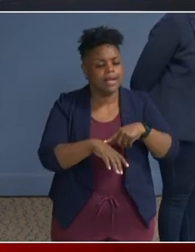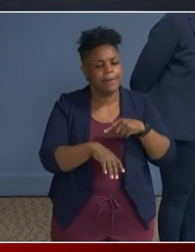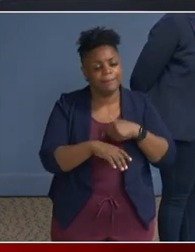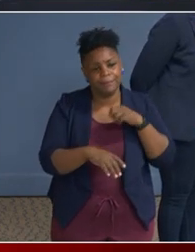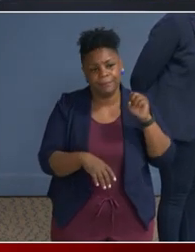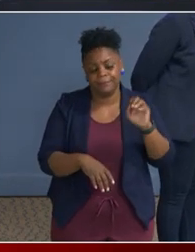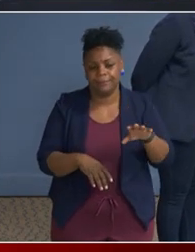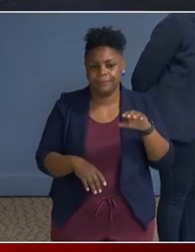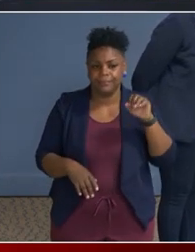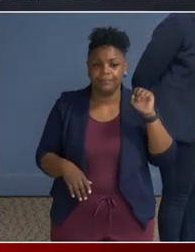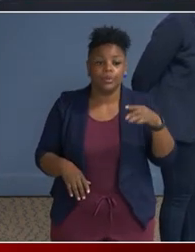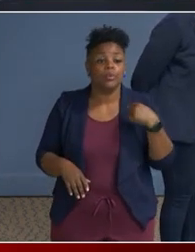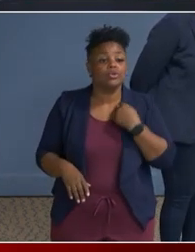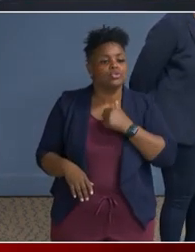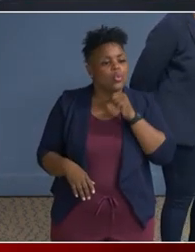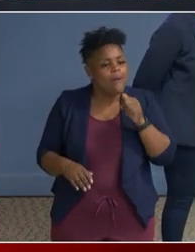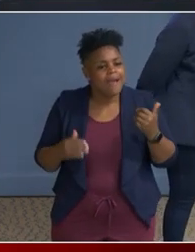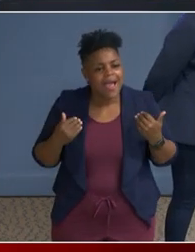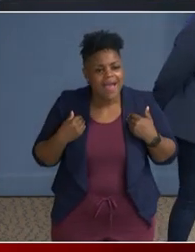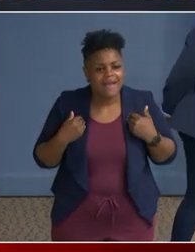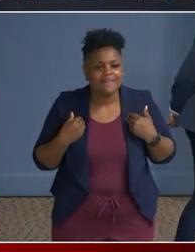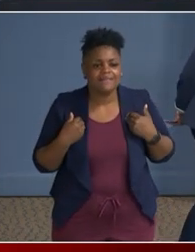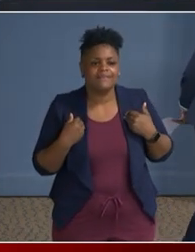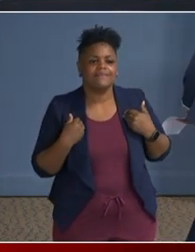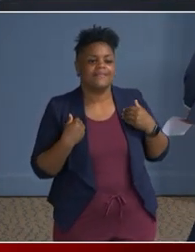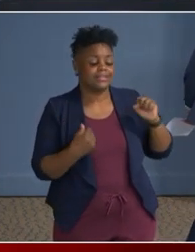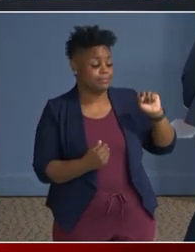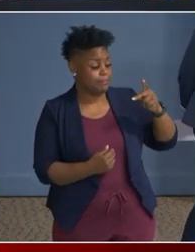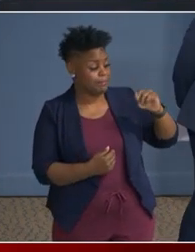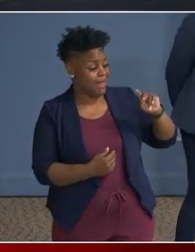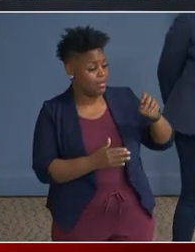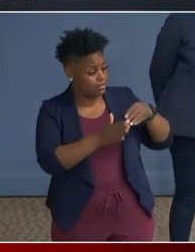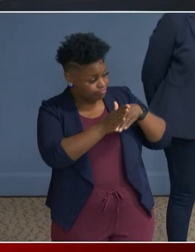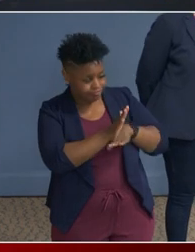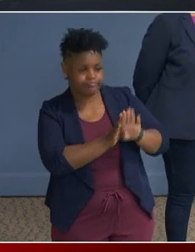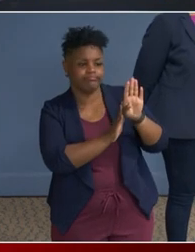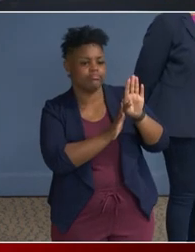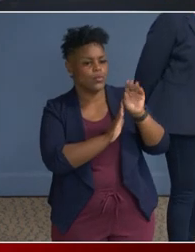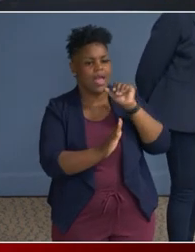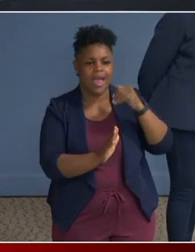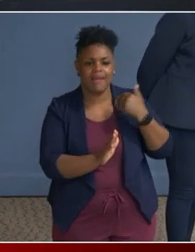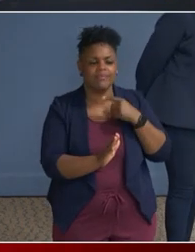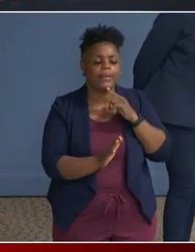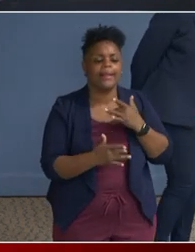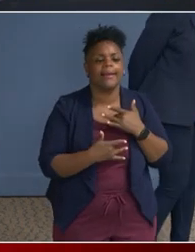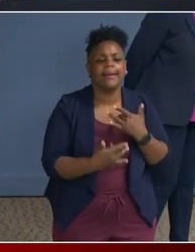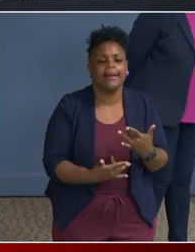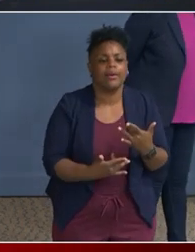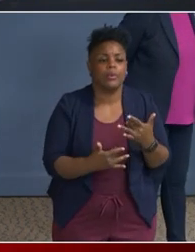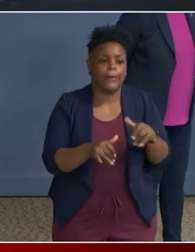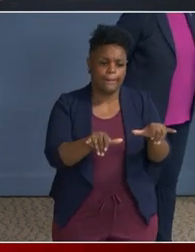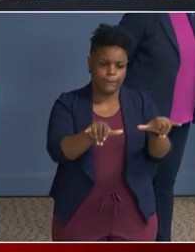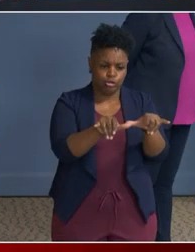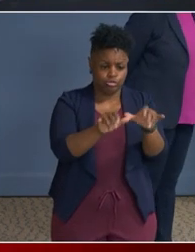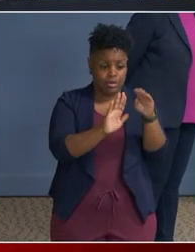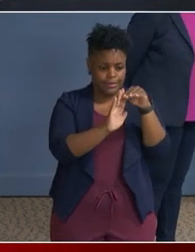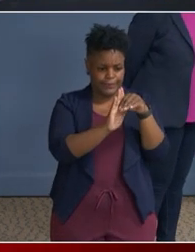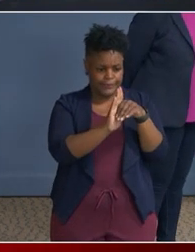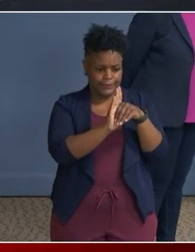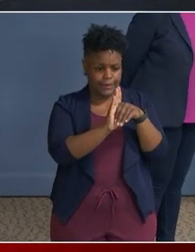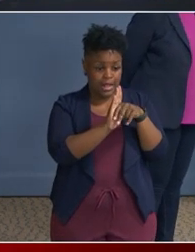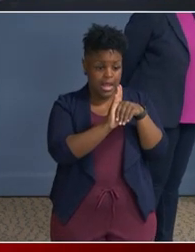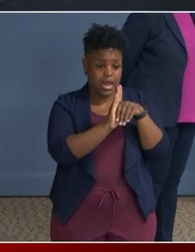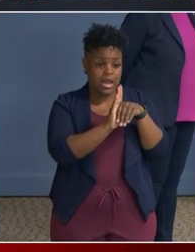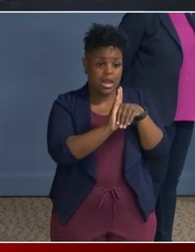don't have a spike when we talk about our trend as we measure the decline in new cases. What we report